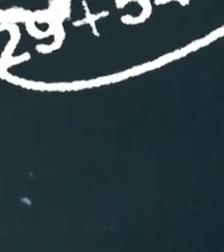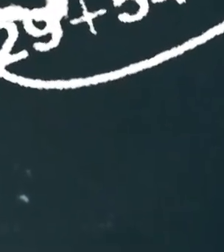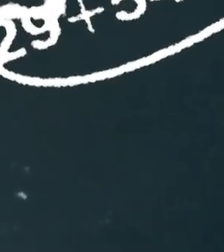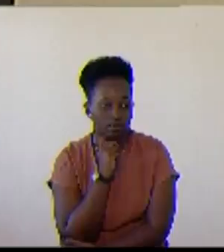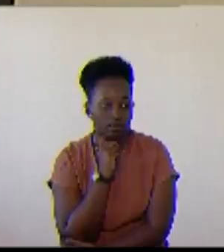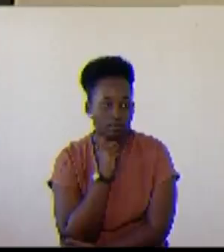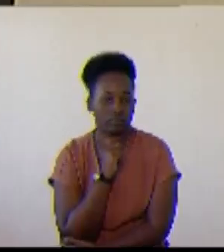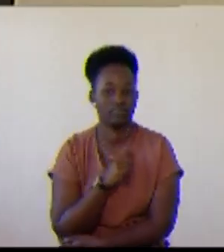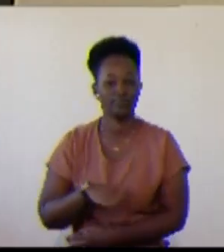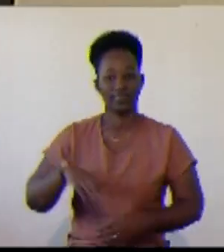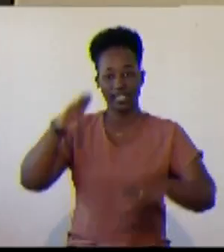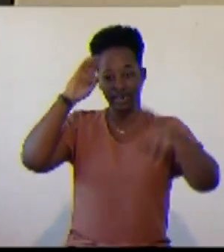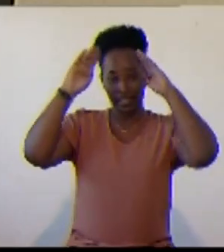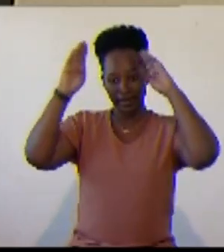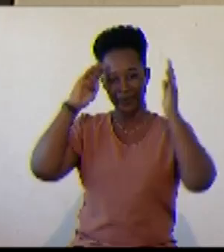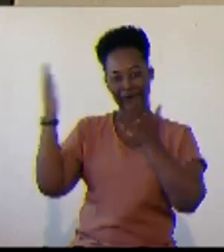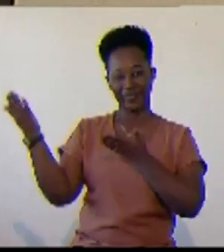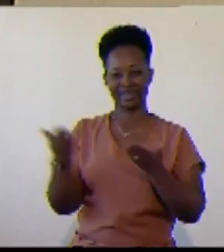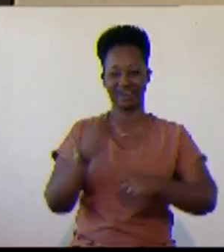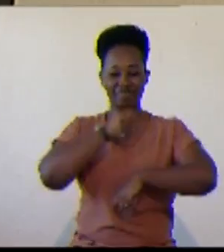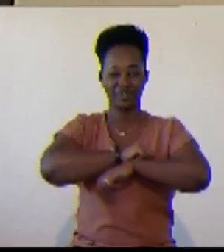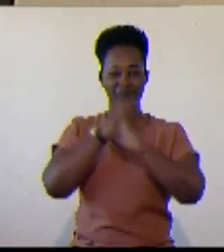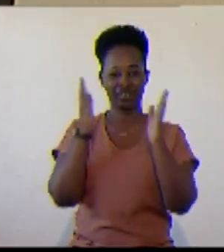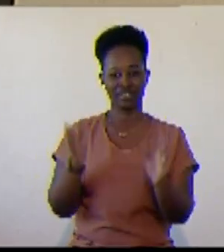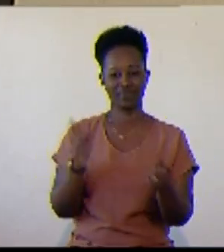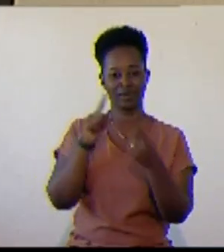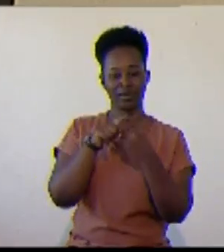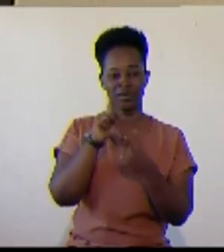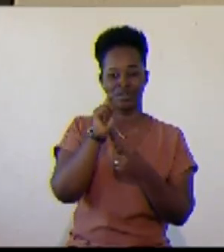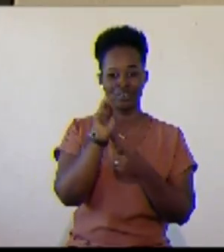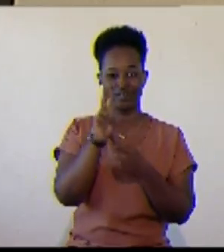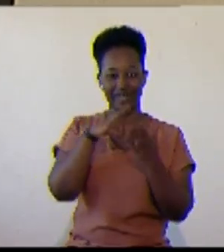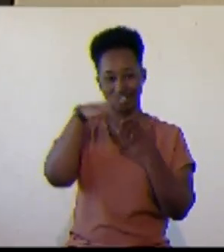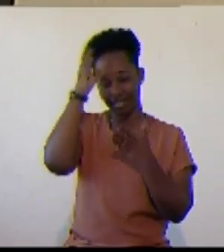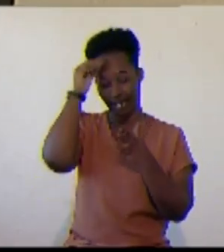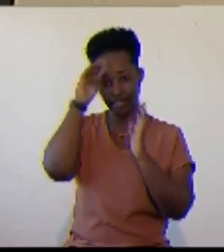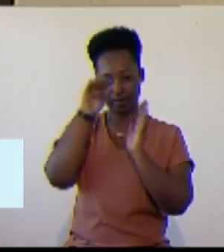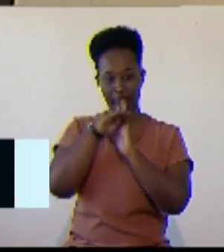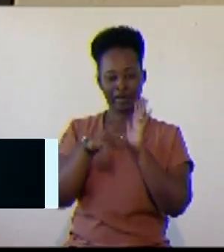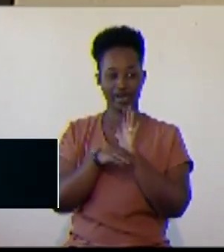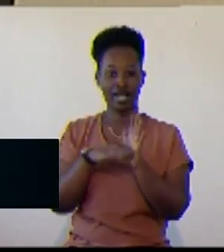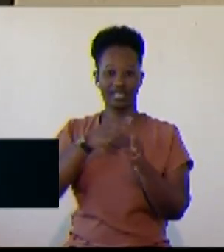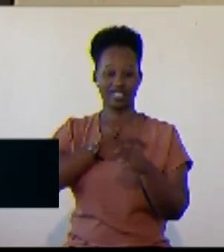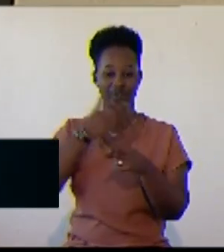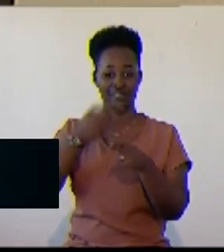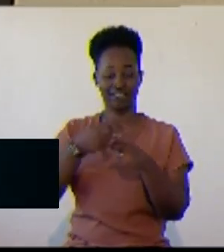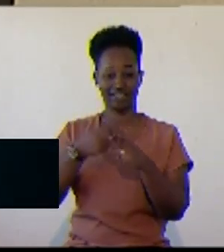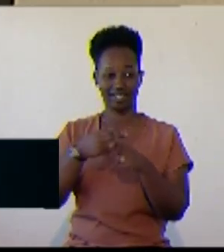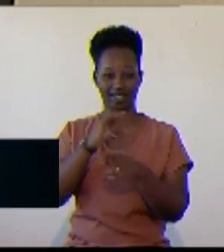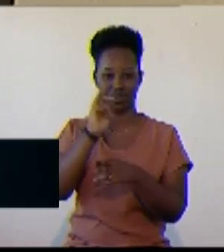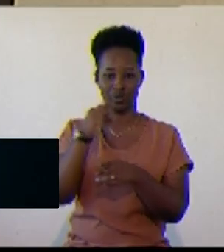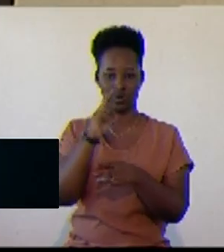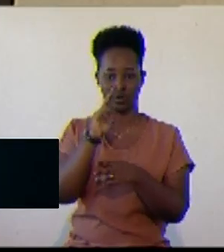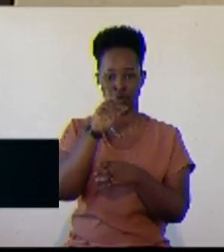Board. Hello, welcome students to TV learning programs. Once again, I'm Teacher Julius, and today I'm